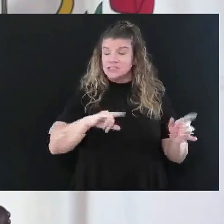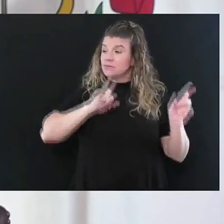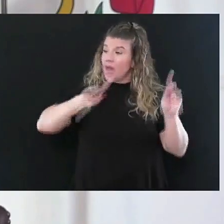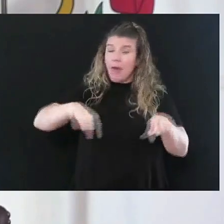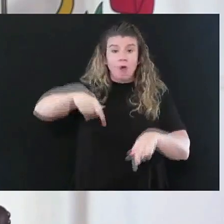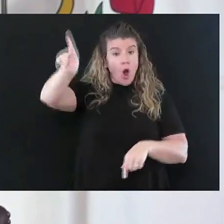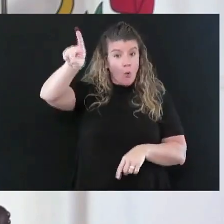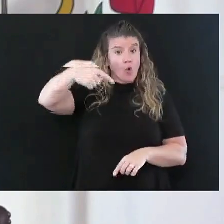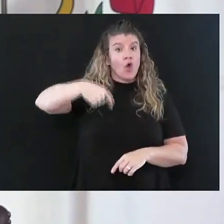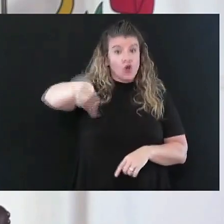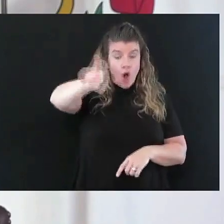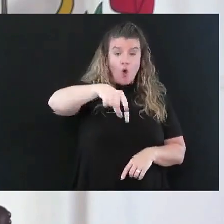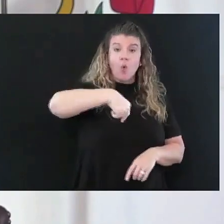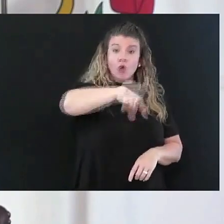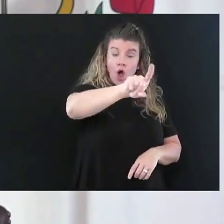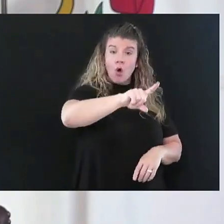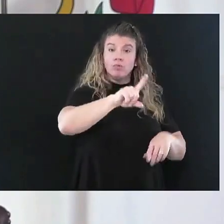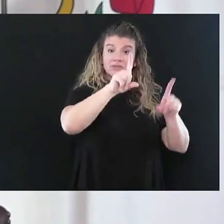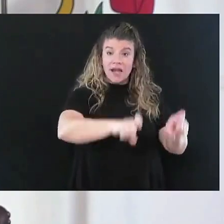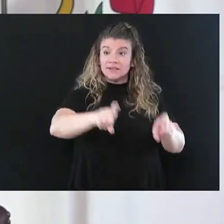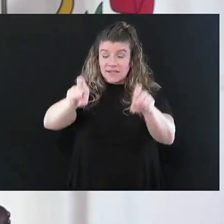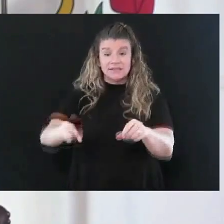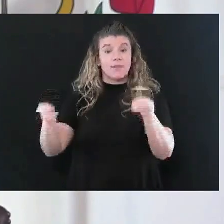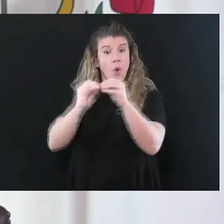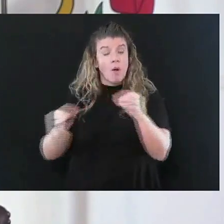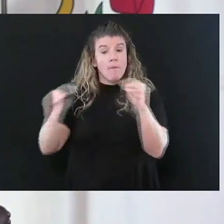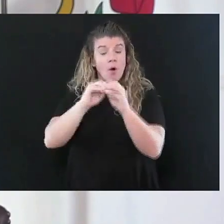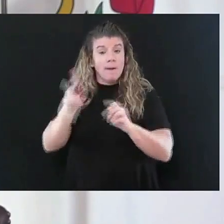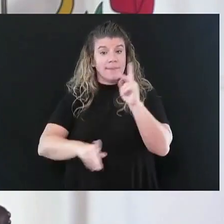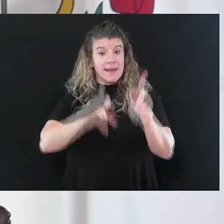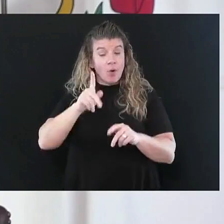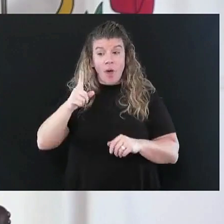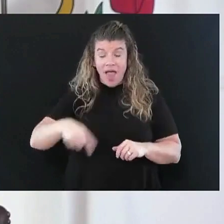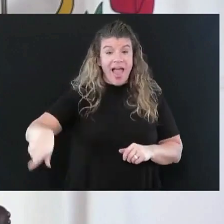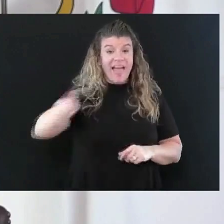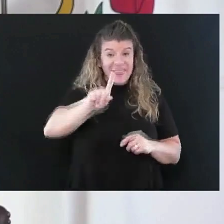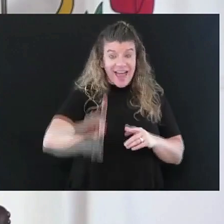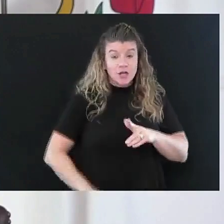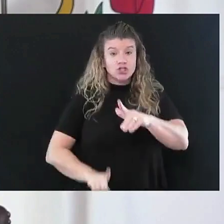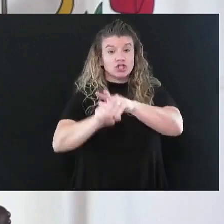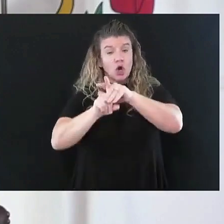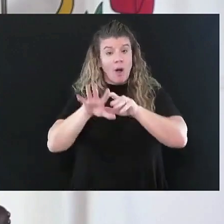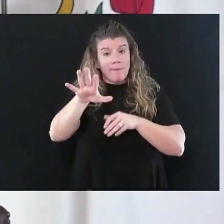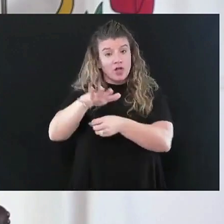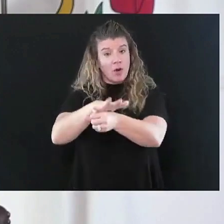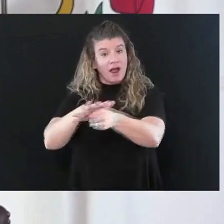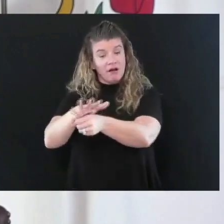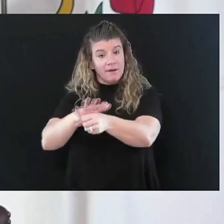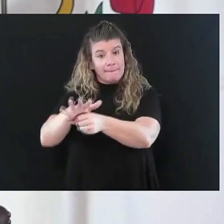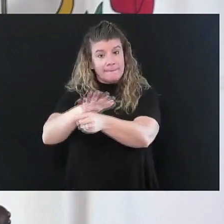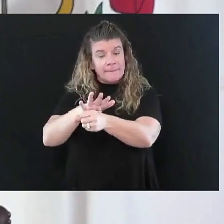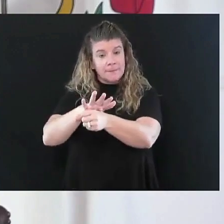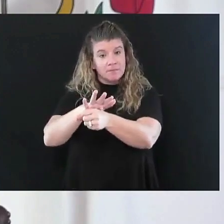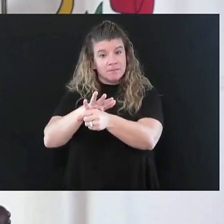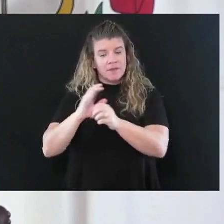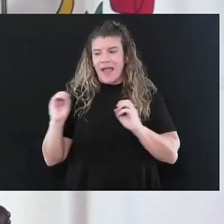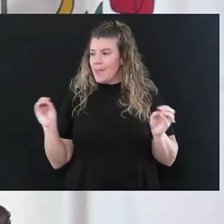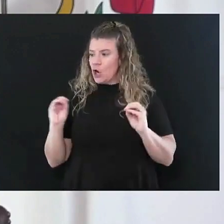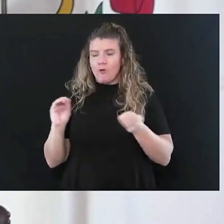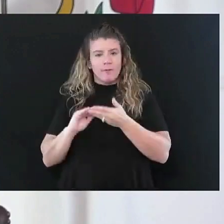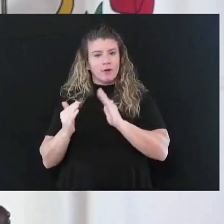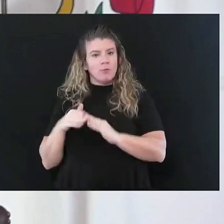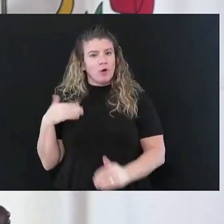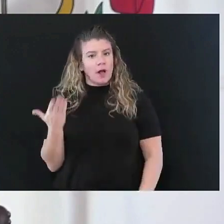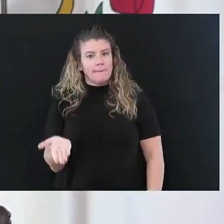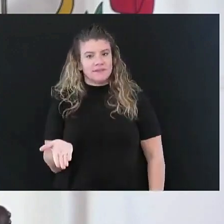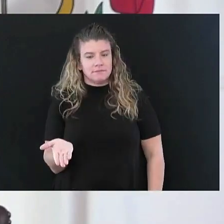guard beyond its limits, and they're tired. And they show up to do this testing and everything. And we had situations